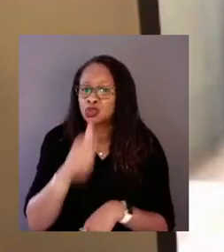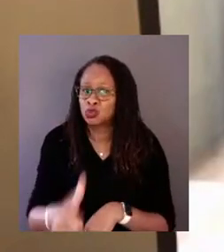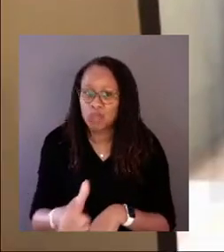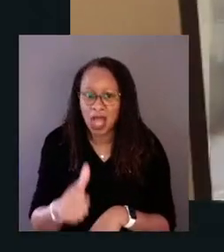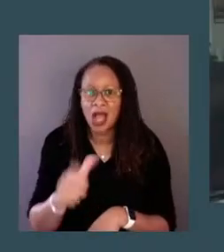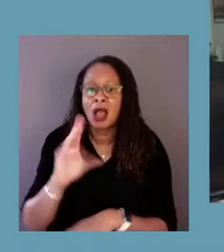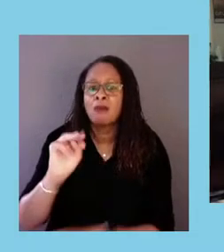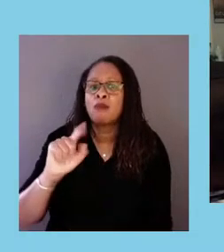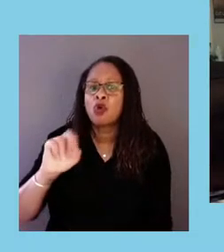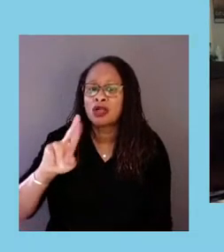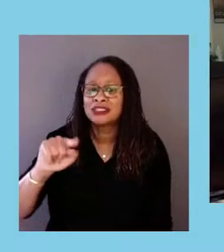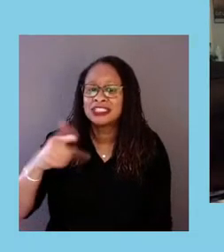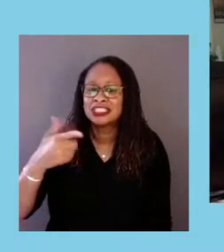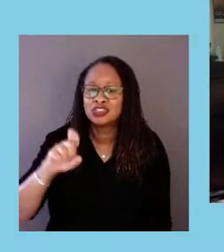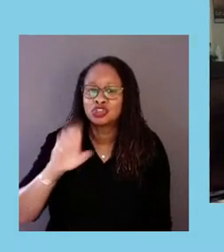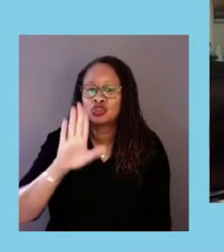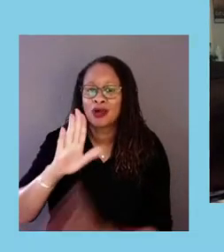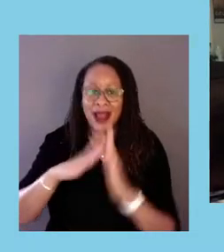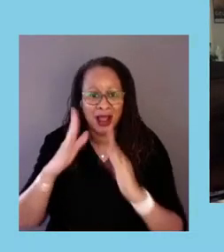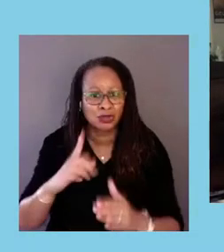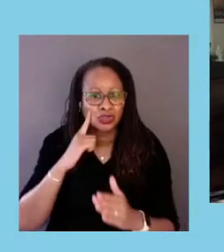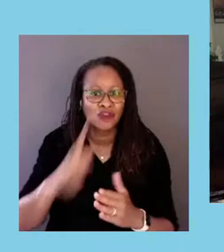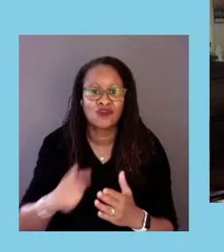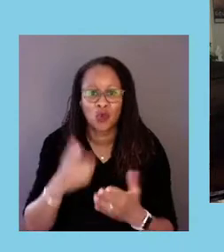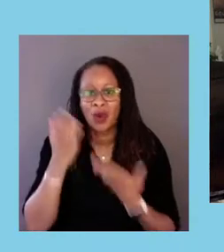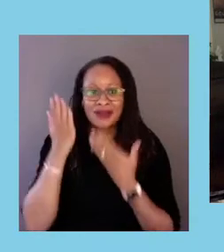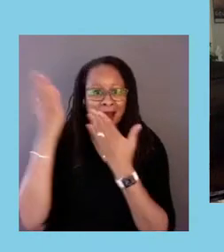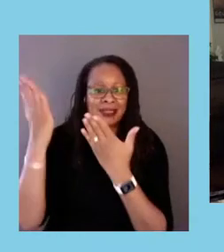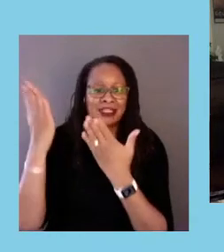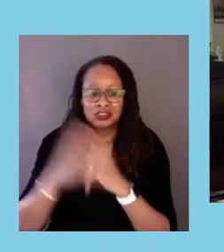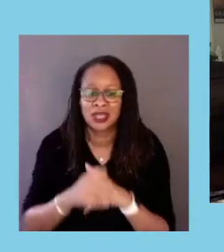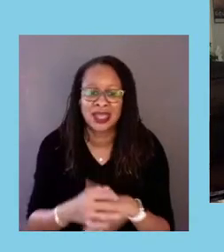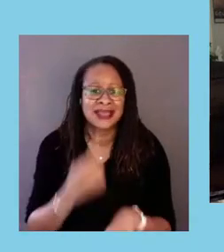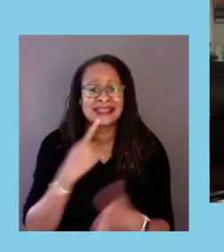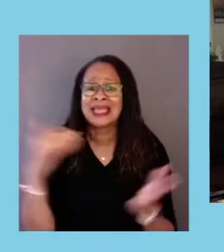God, no. Don't mortgage. No. Yes. Say it again, Dave.